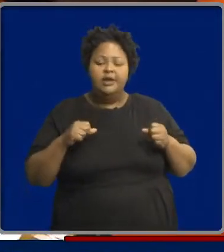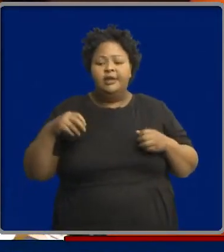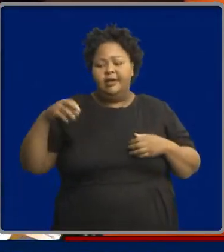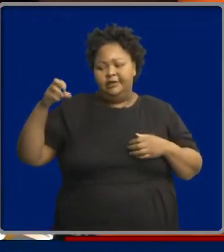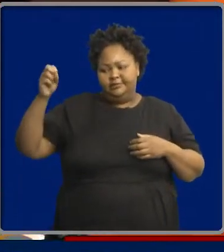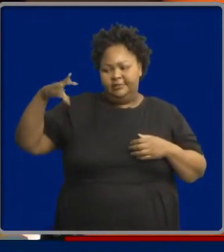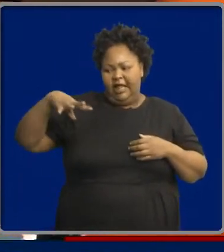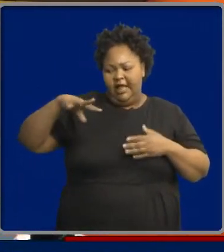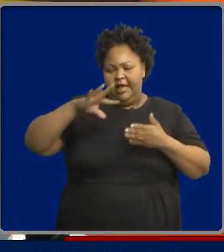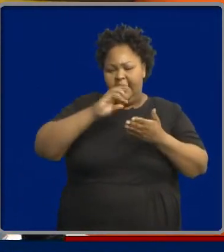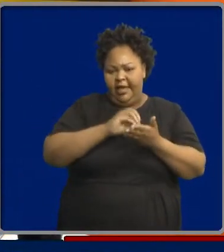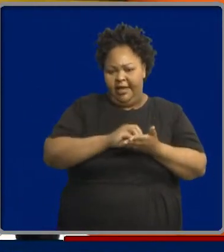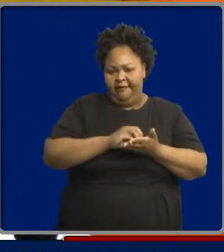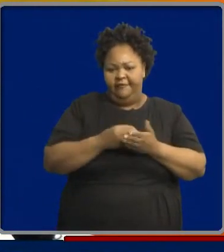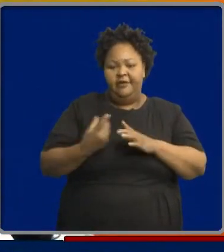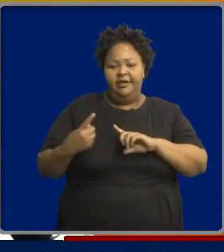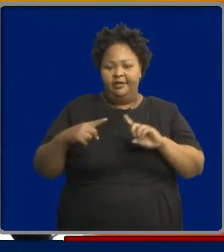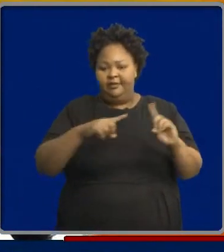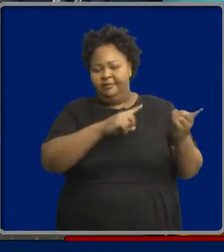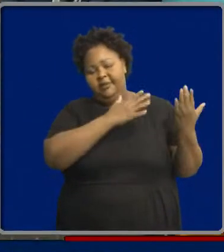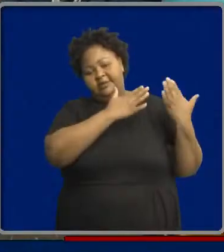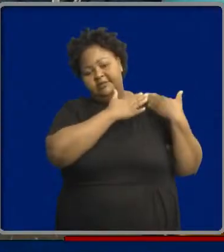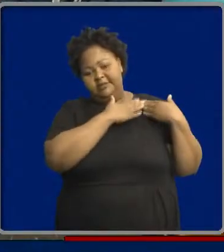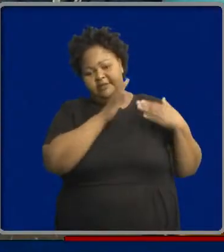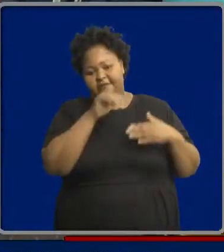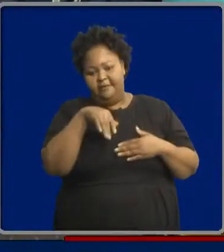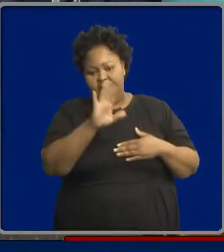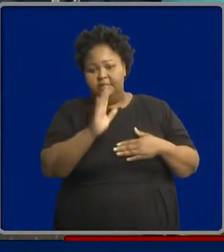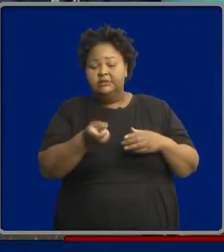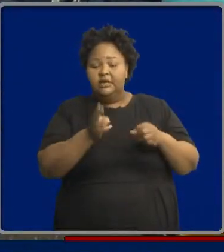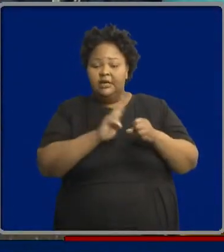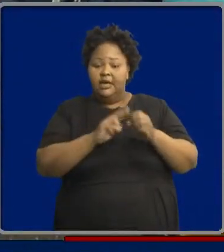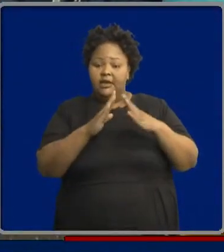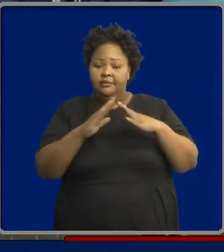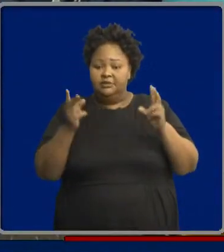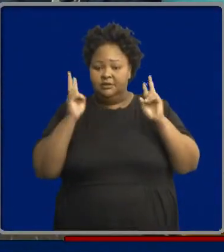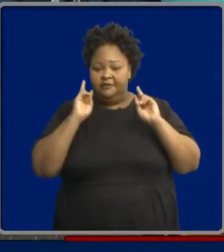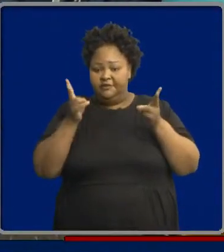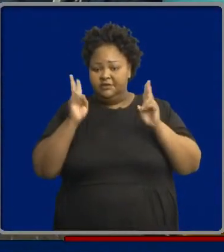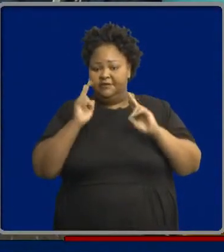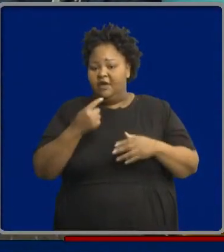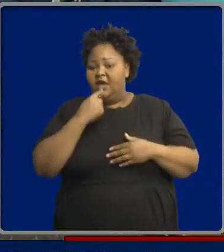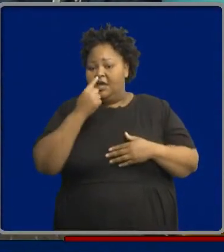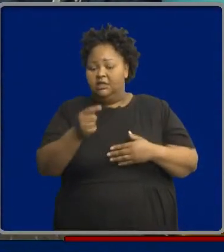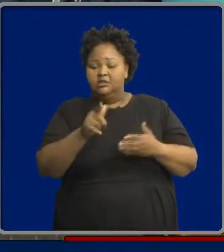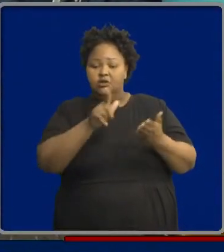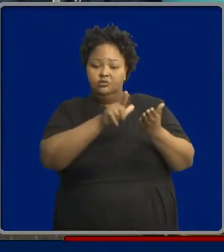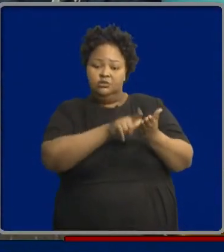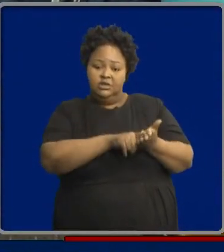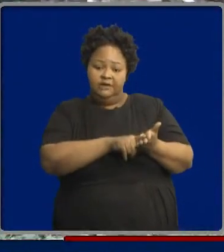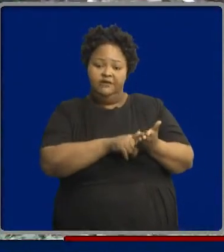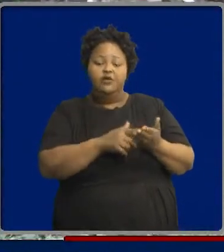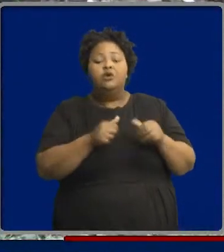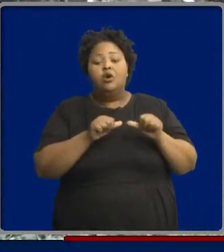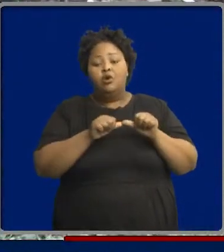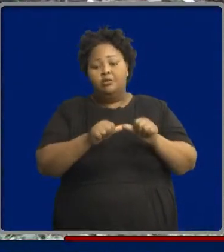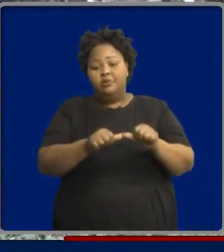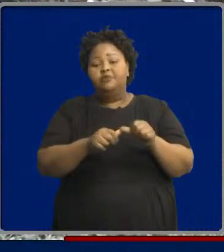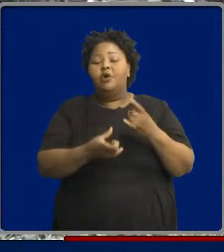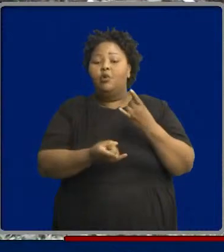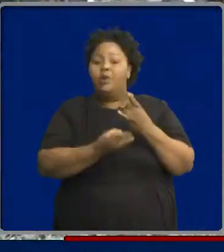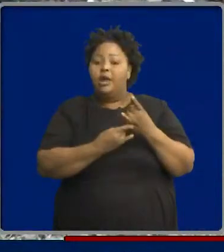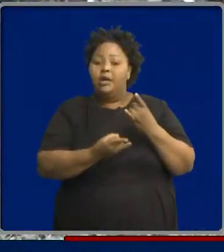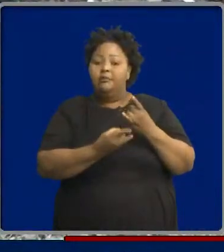The Ministry of Tourism says the proposed legislation marks a significant step towards aligning the Kingdom of Eswatini with international nuclear